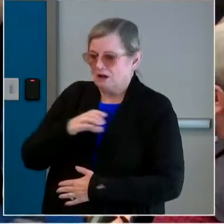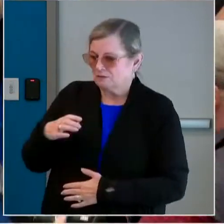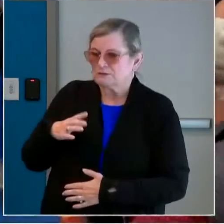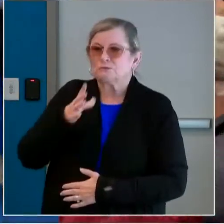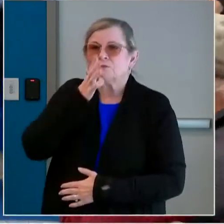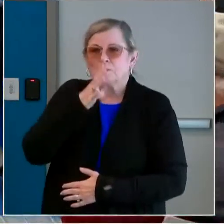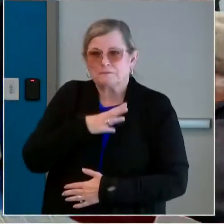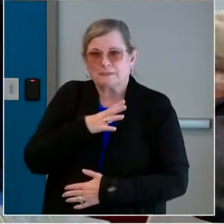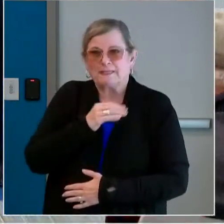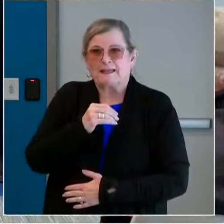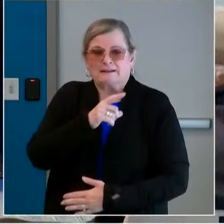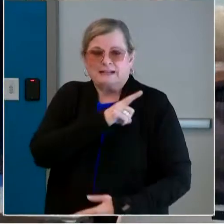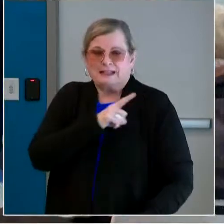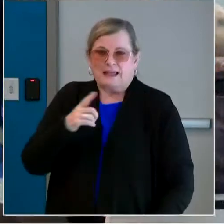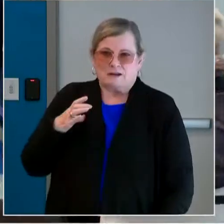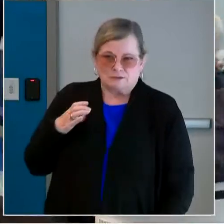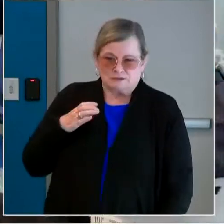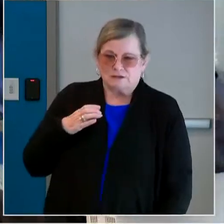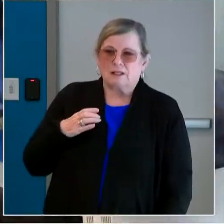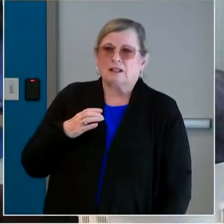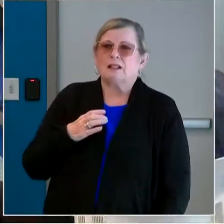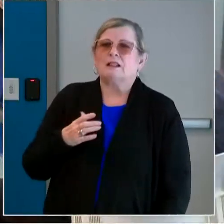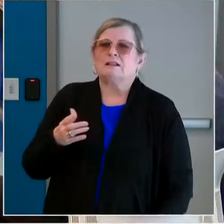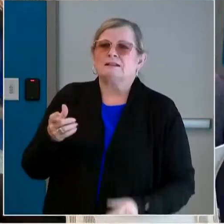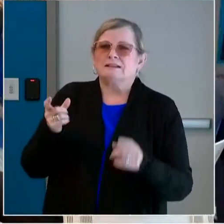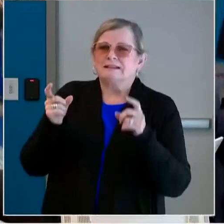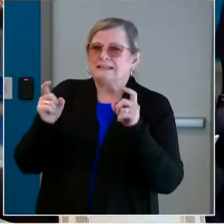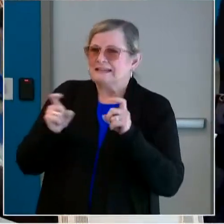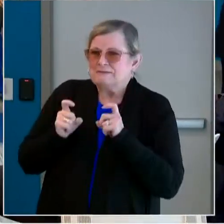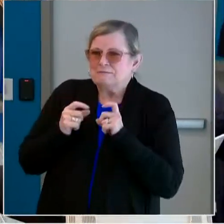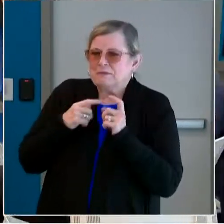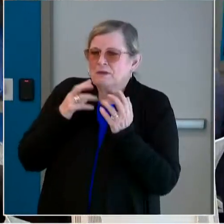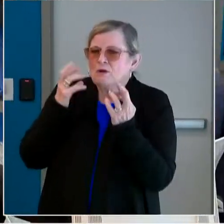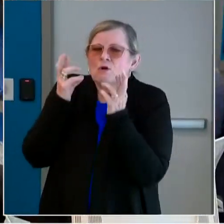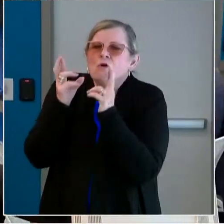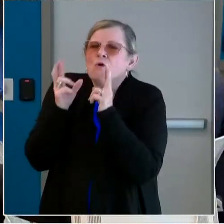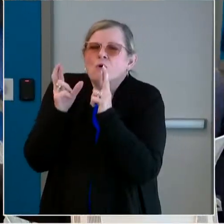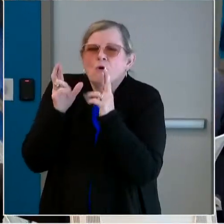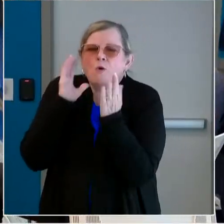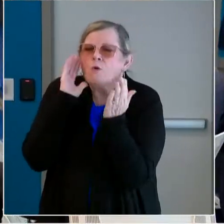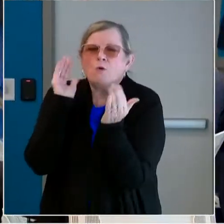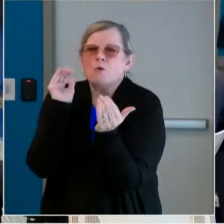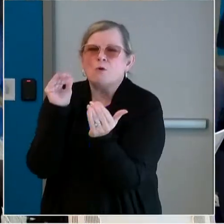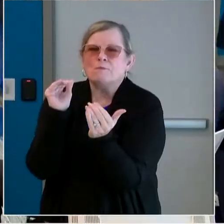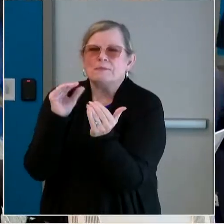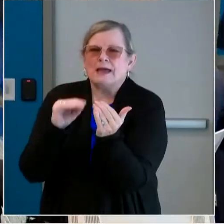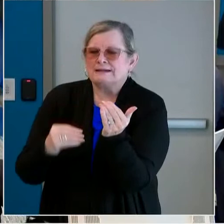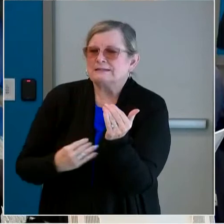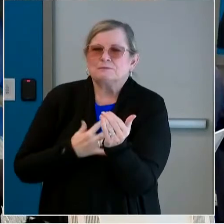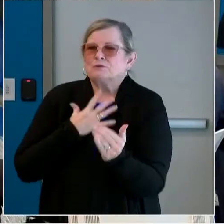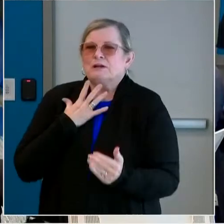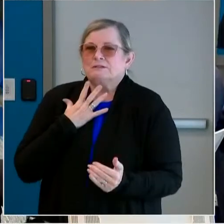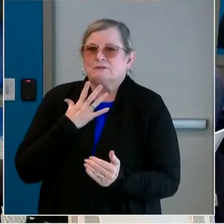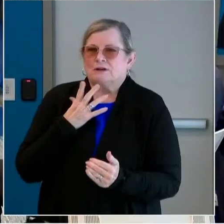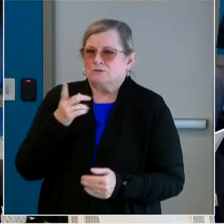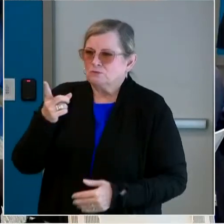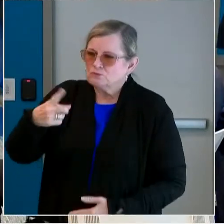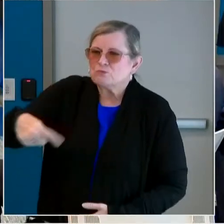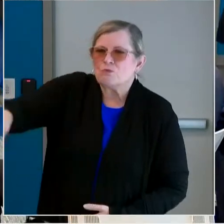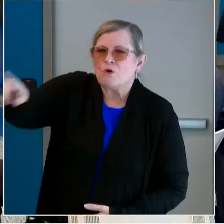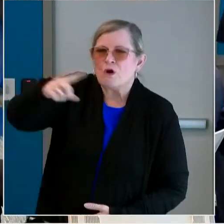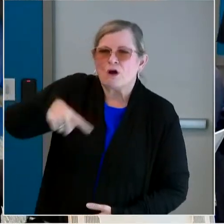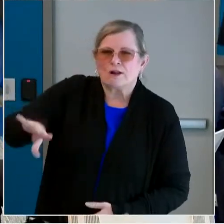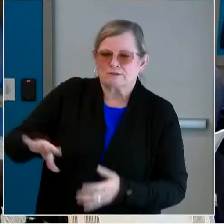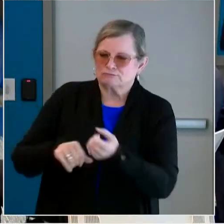one of the things that gives me great hope, a sense of resiliency, is that you all have our backs. And